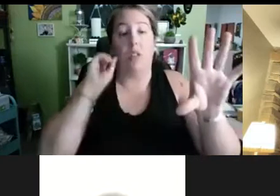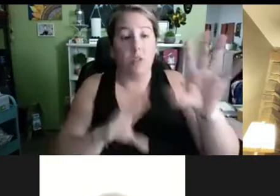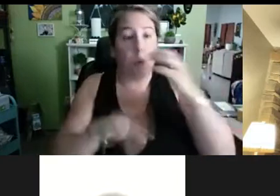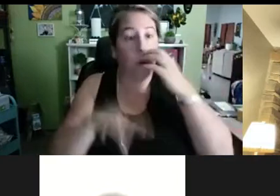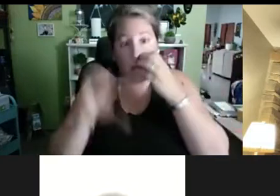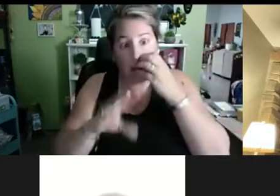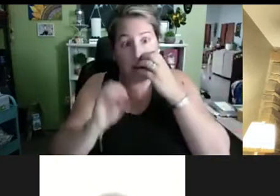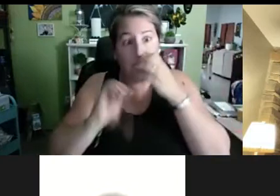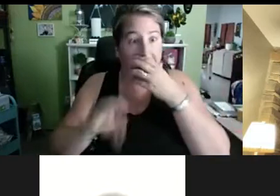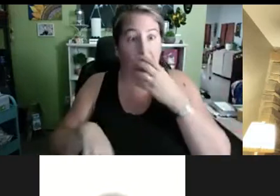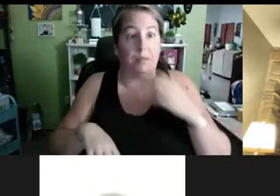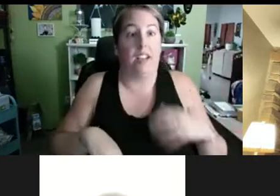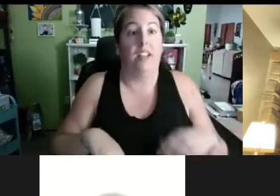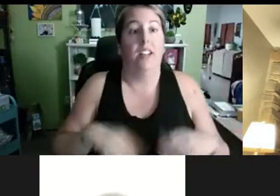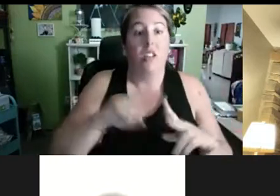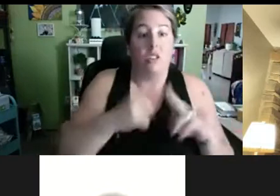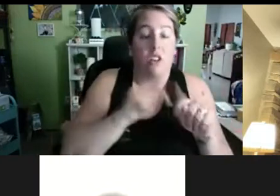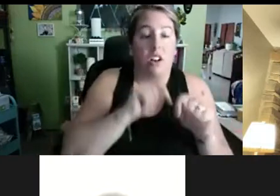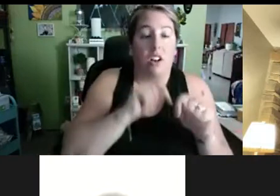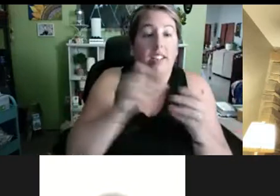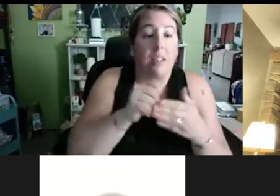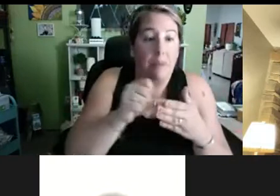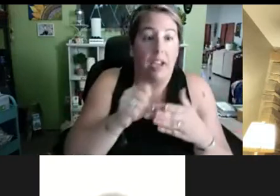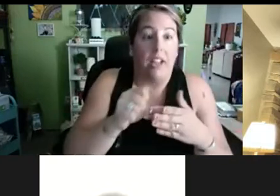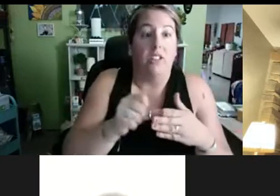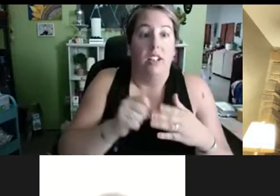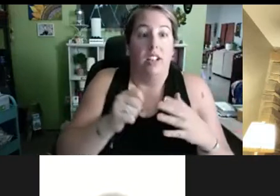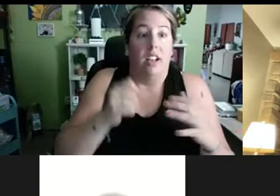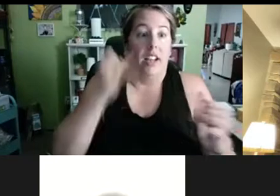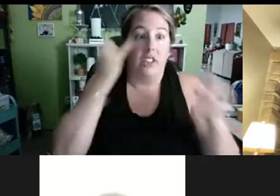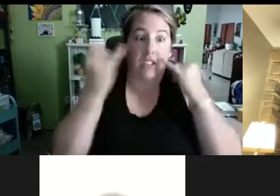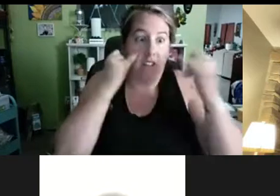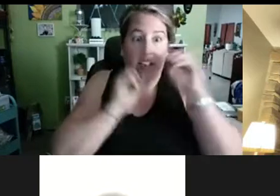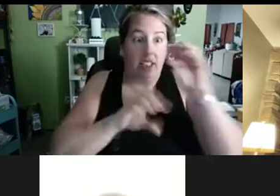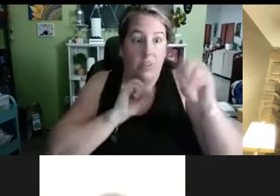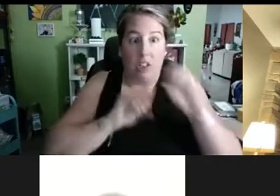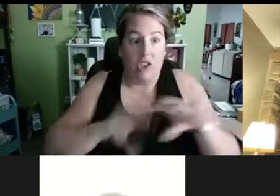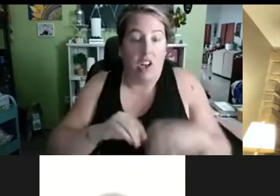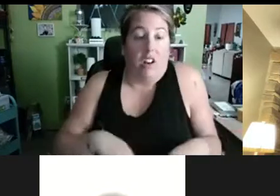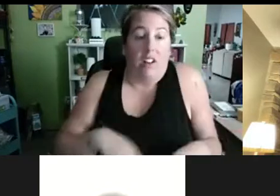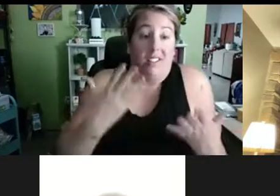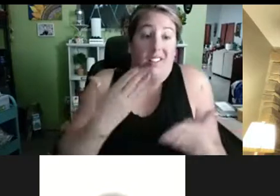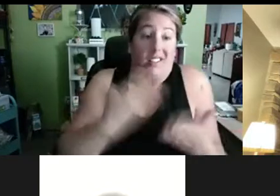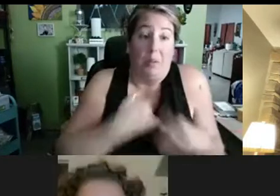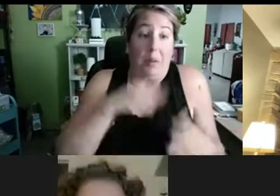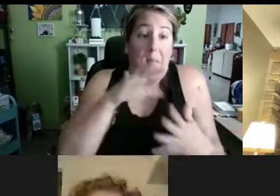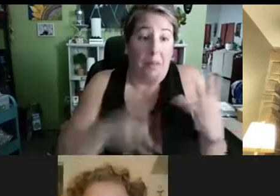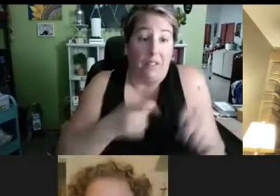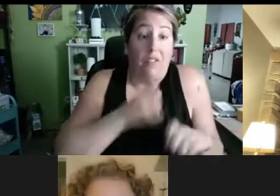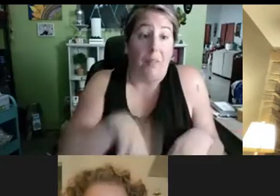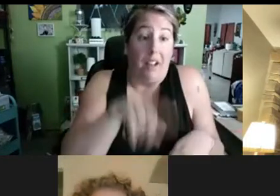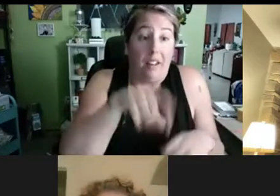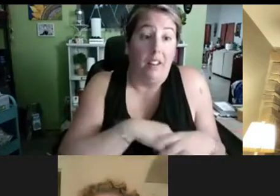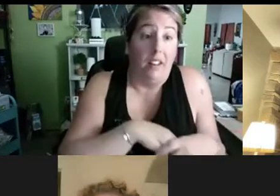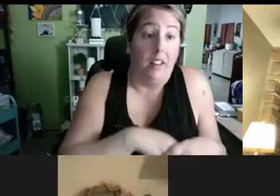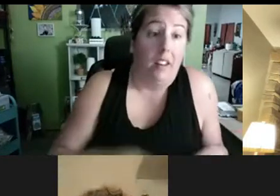do, or this, what do you think about this? You know what I'm saying? So start on the team page and just have ideas that we can share because someone might be able to pick from